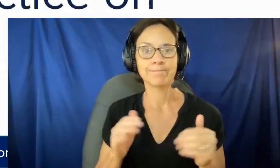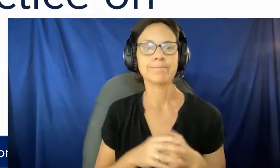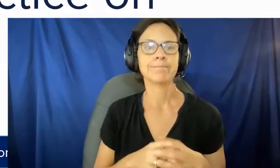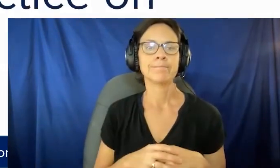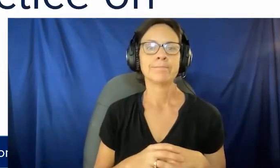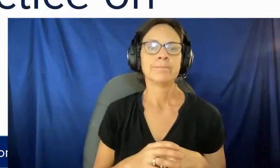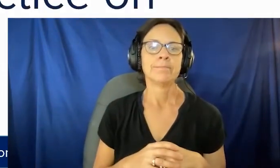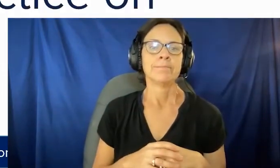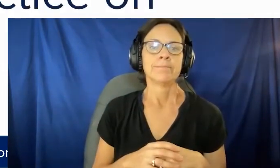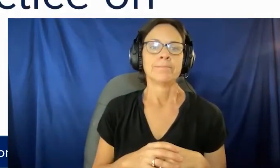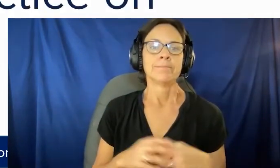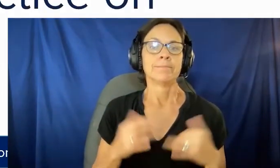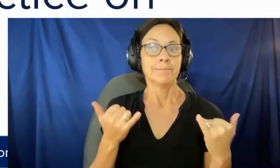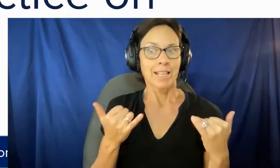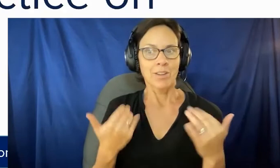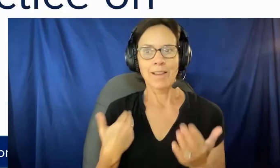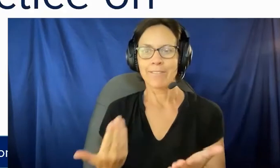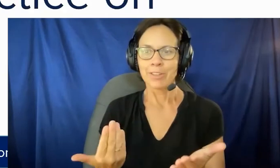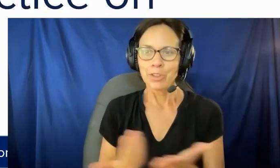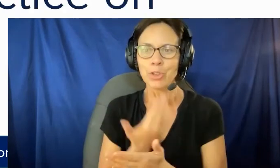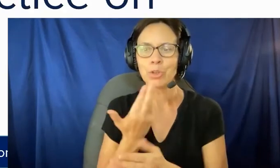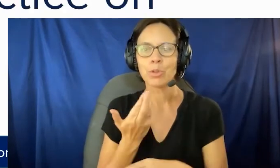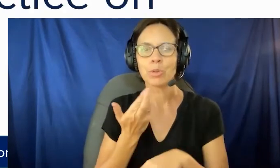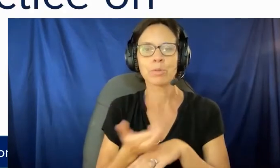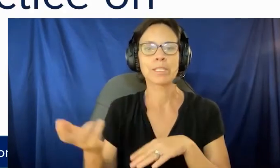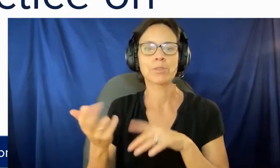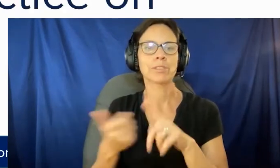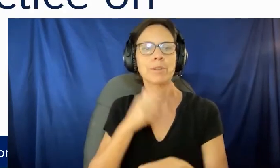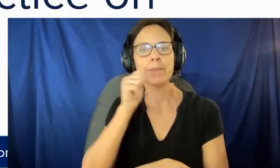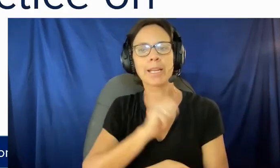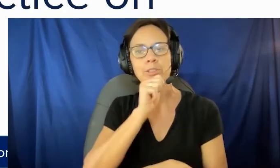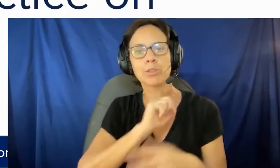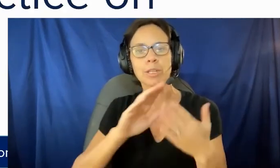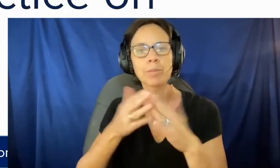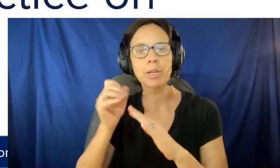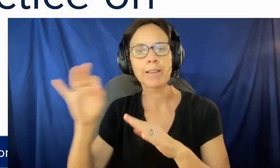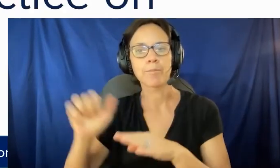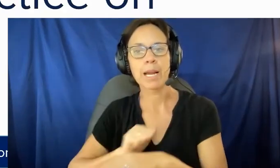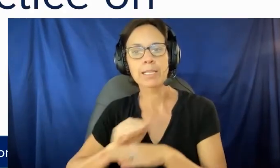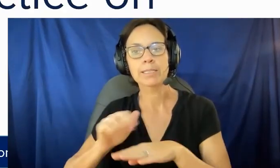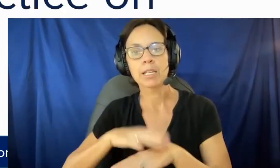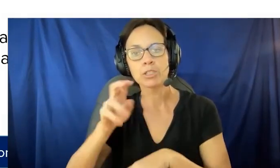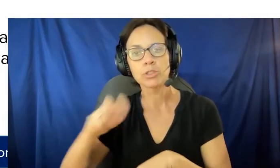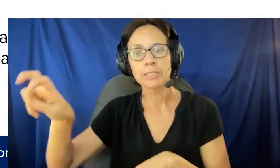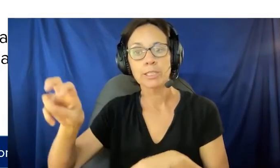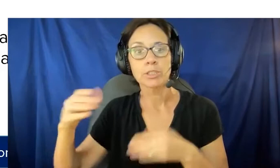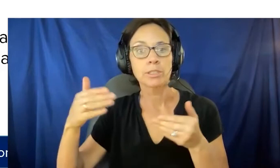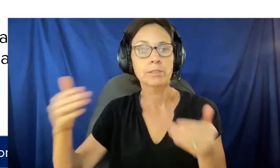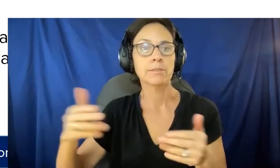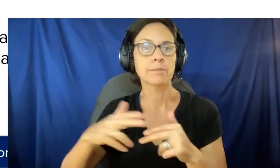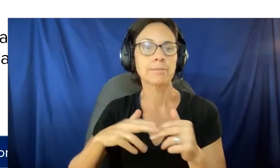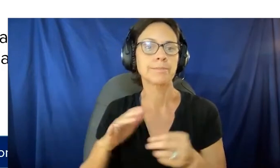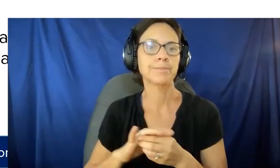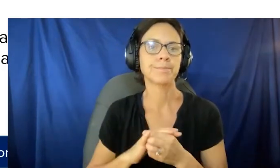And then we have a new resource from the Arizona Community of Practice on Transition. Next. It's